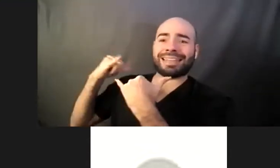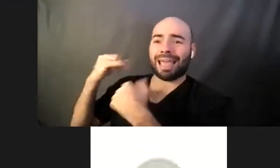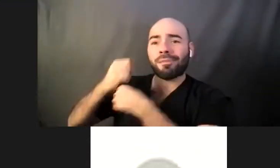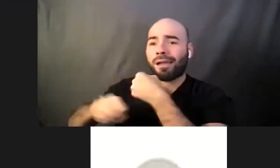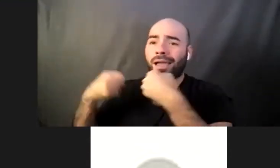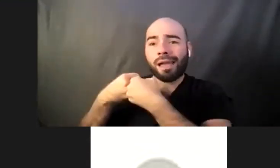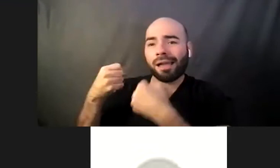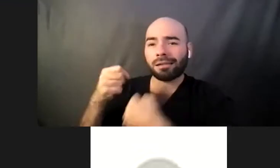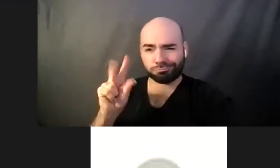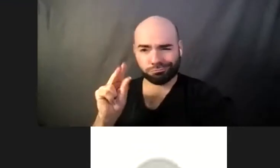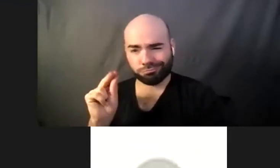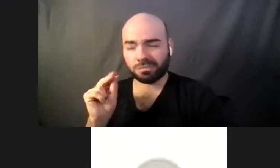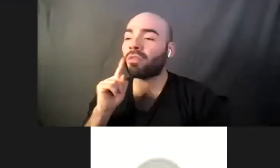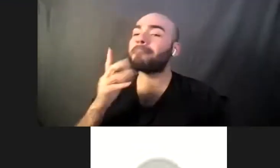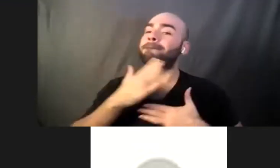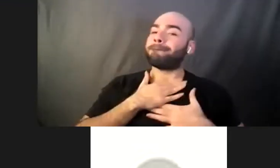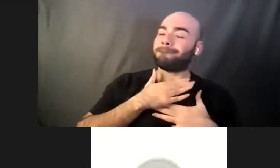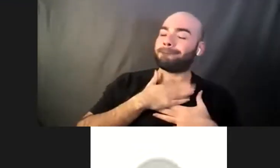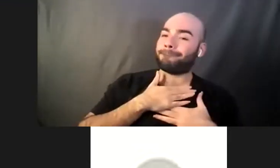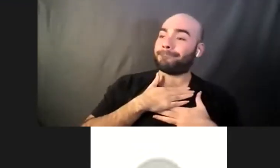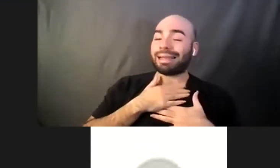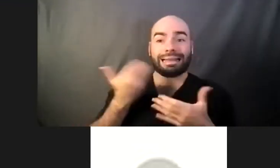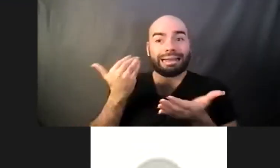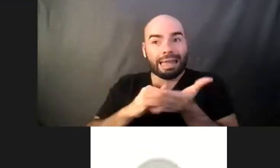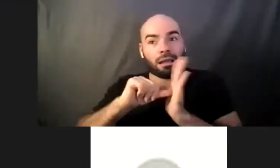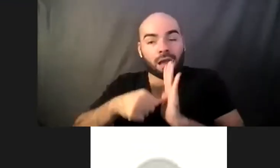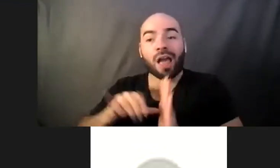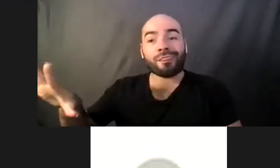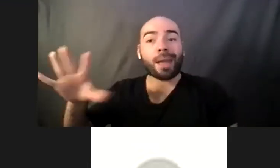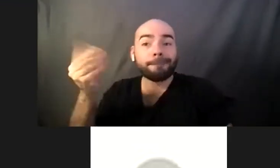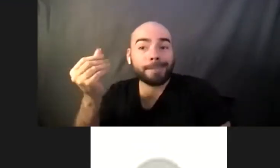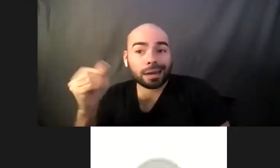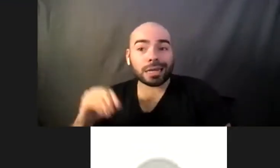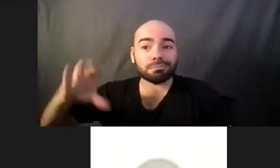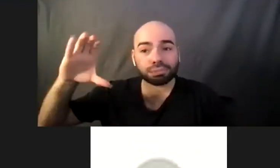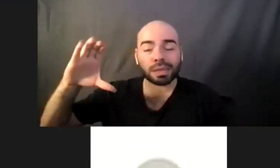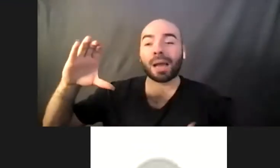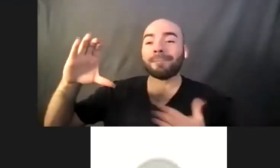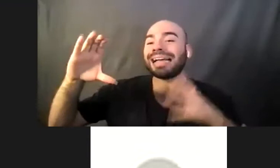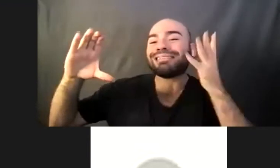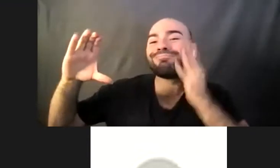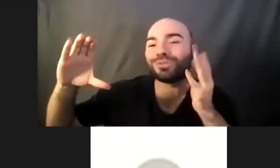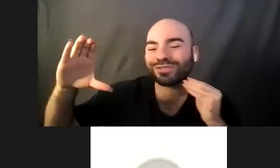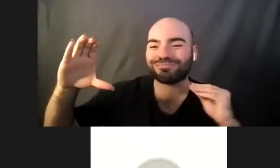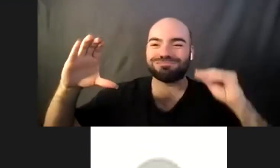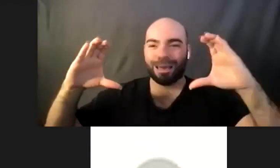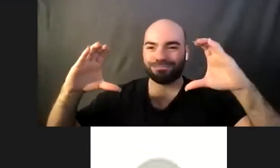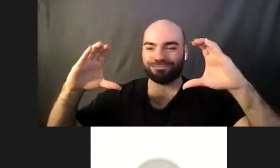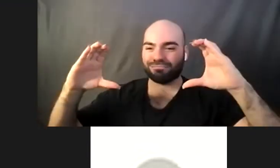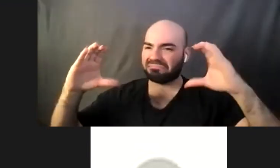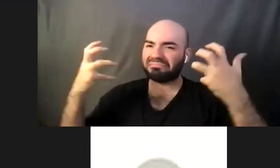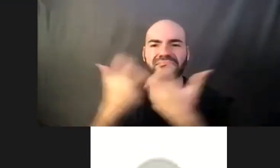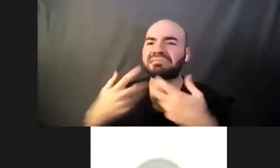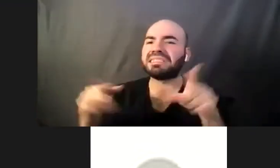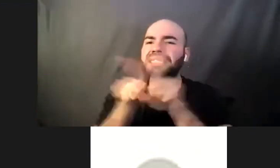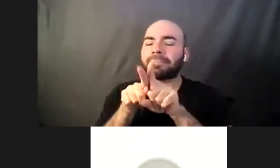had to offer was as compelling, if not more compelling than what they had to offer. So I started making short films. I made my first short called Walk